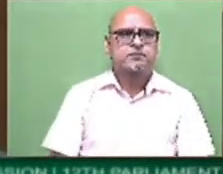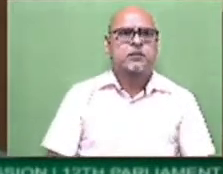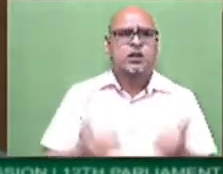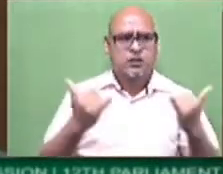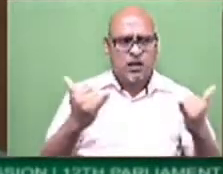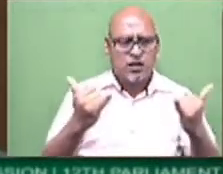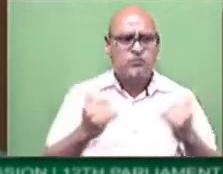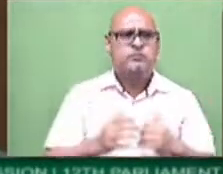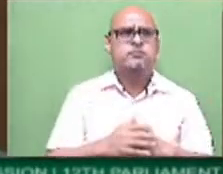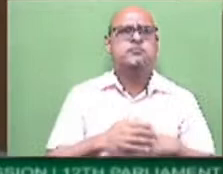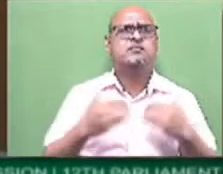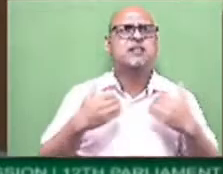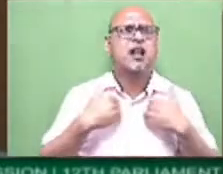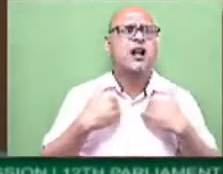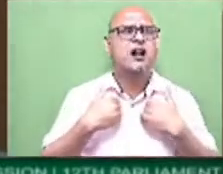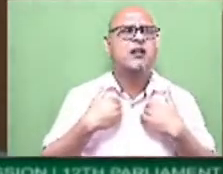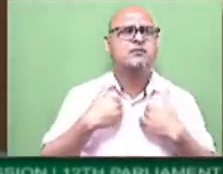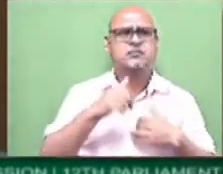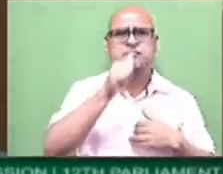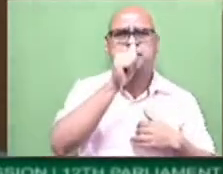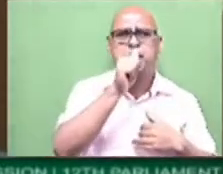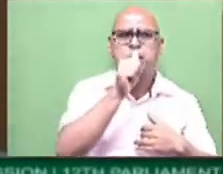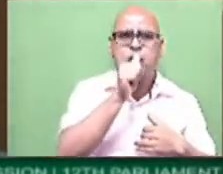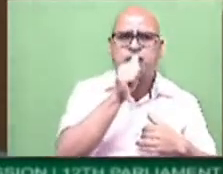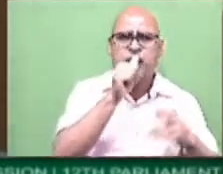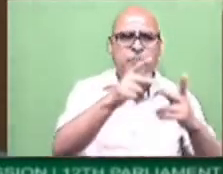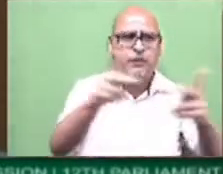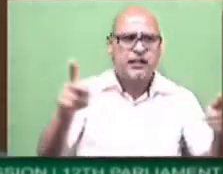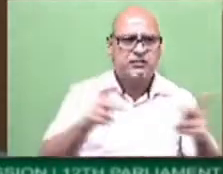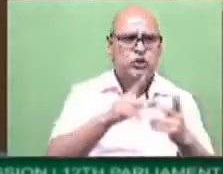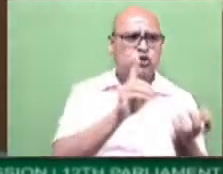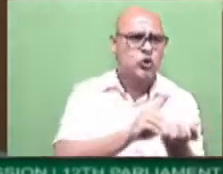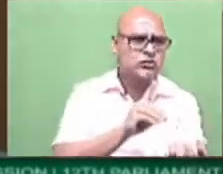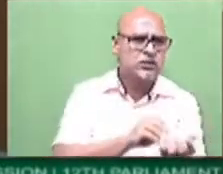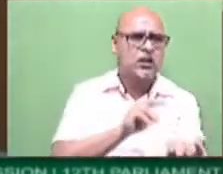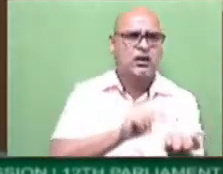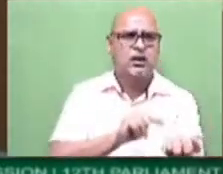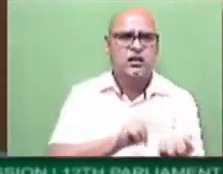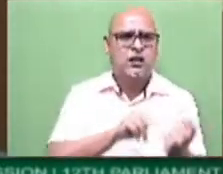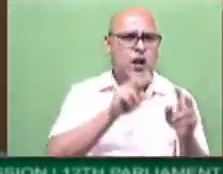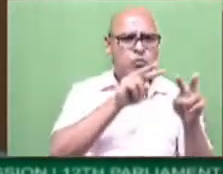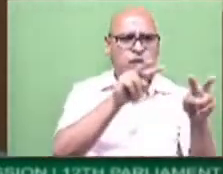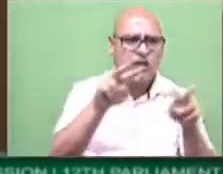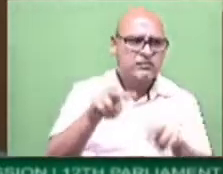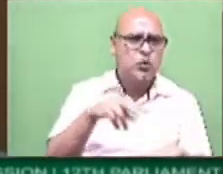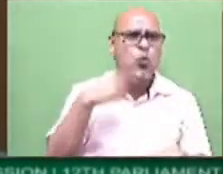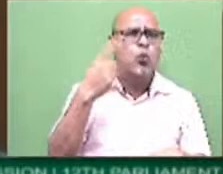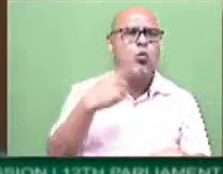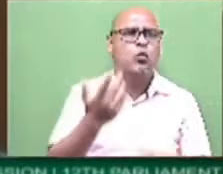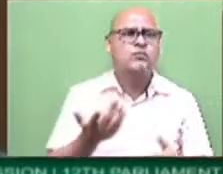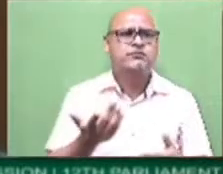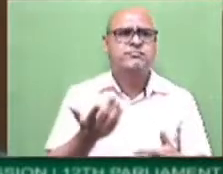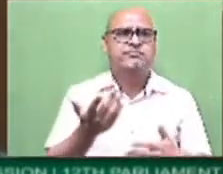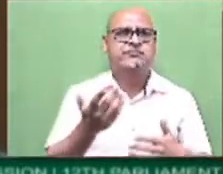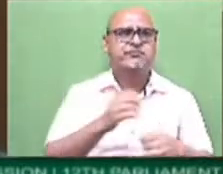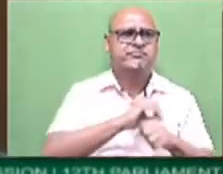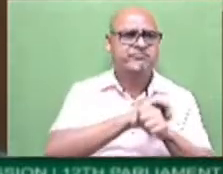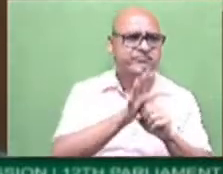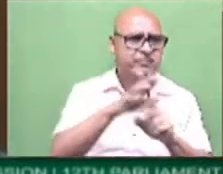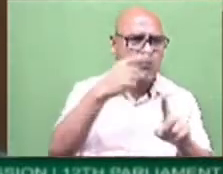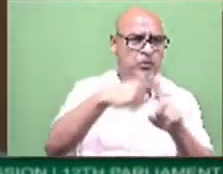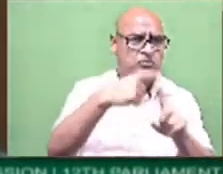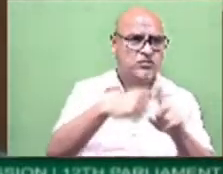be quarantined at home under supervision. And of course, that situation needs to be monitored very